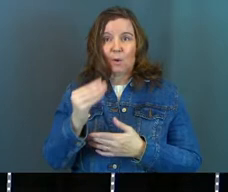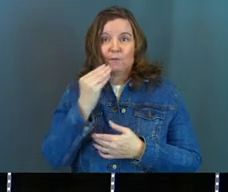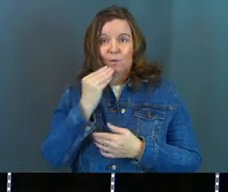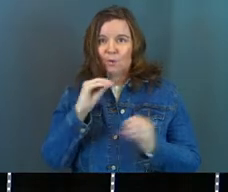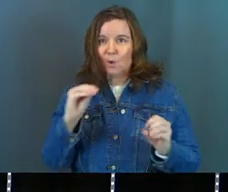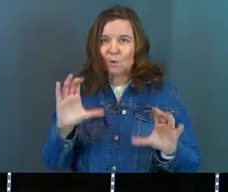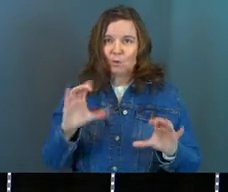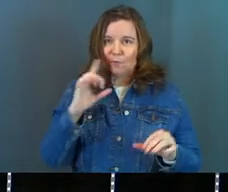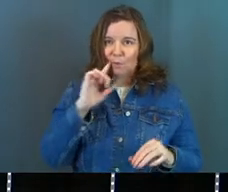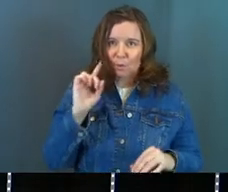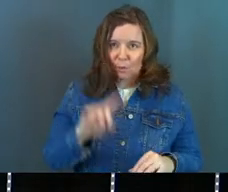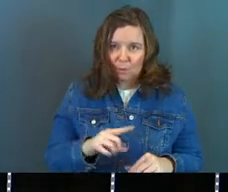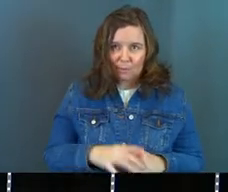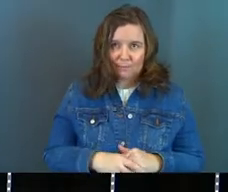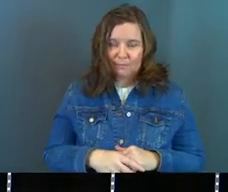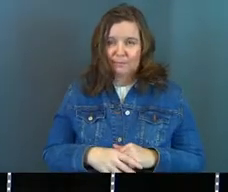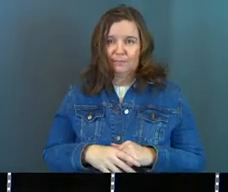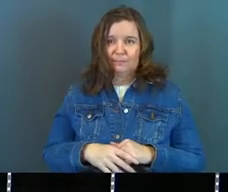food. Nobody can do it for you.